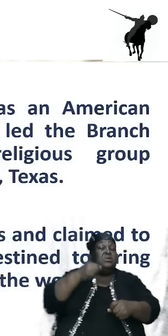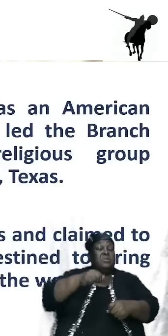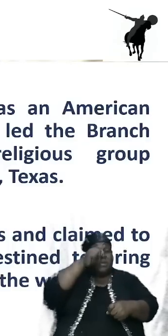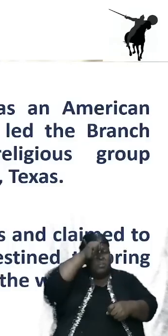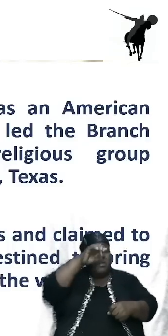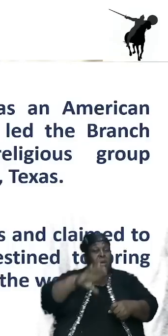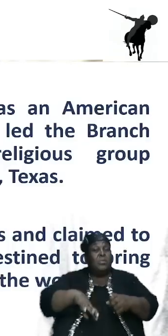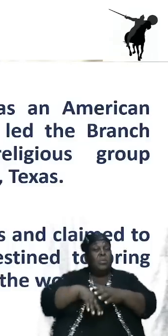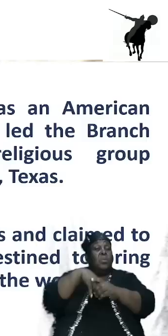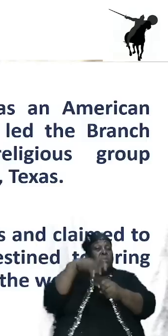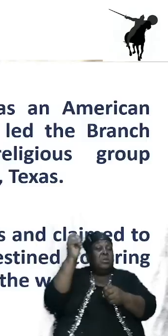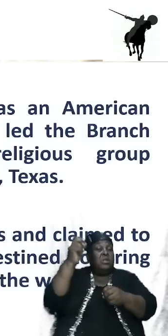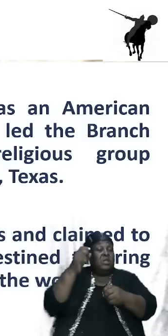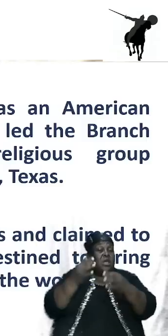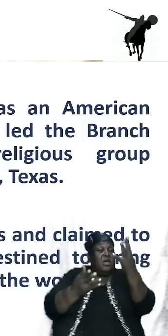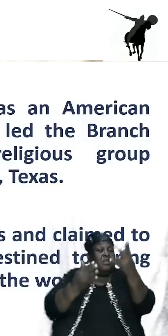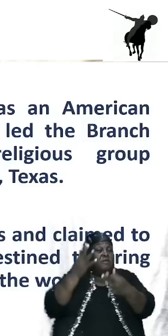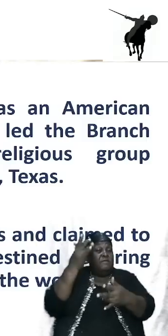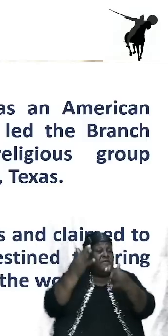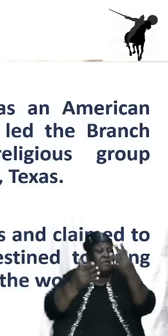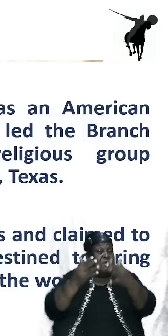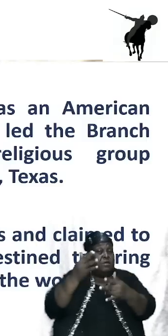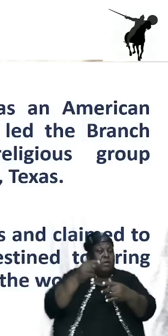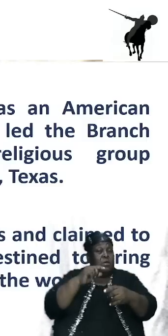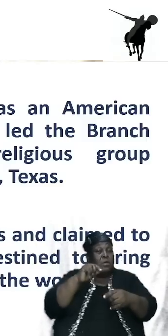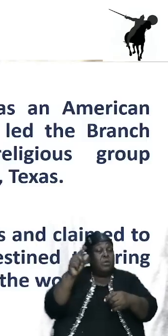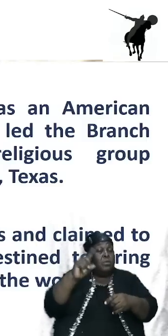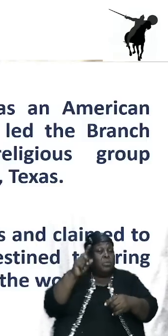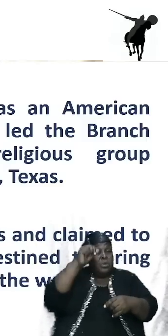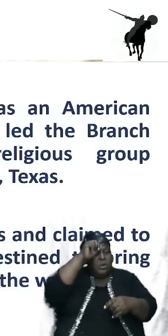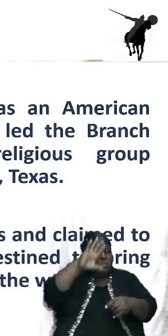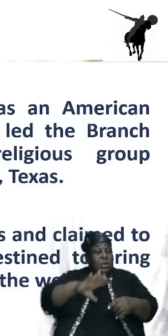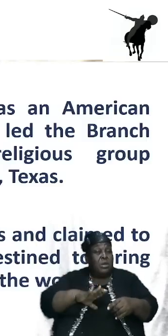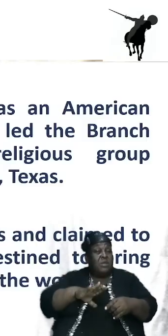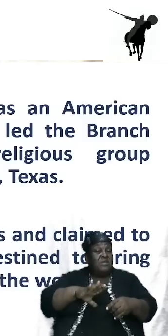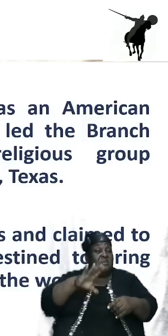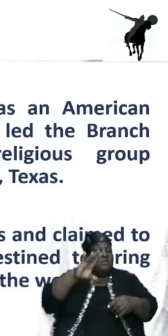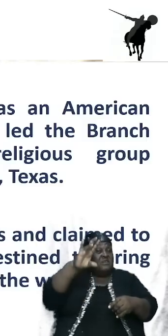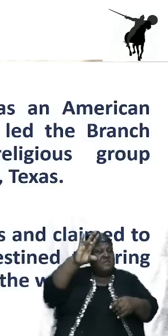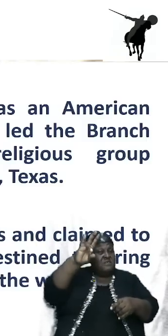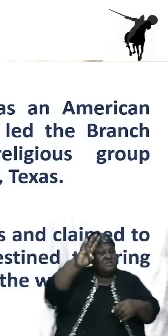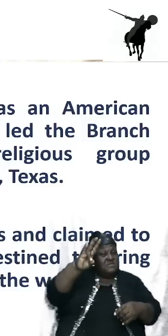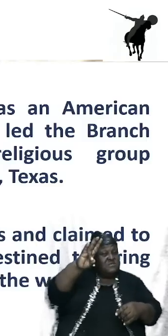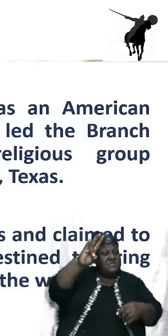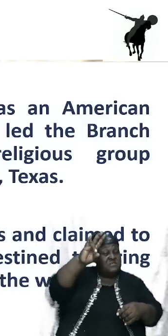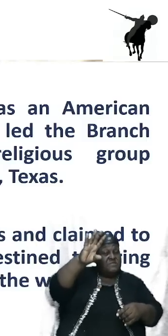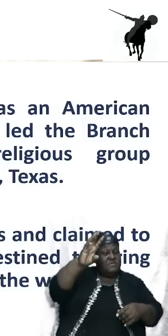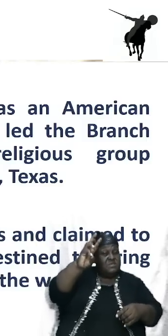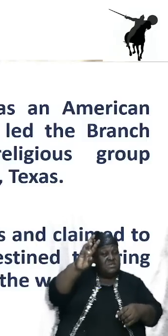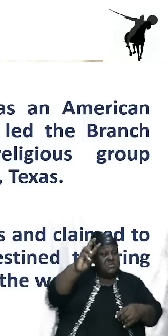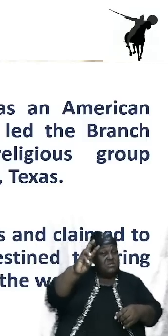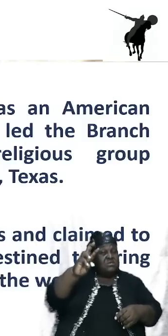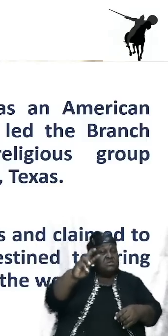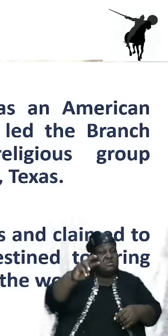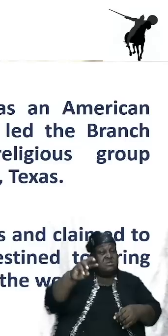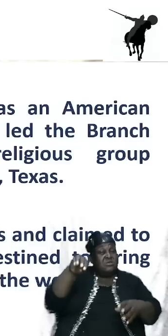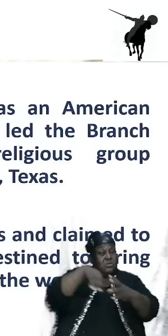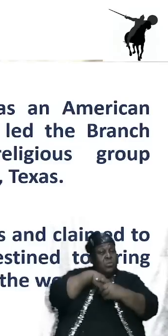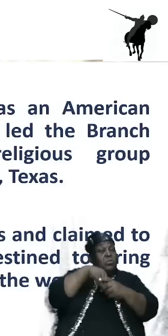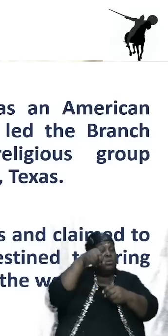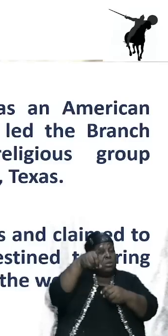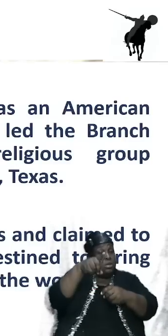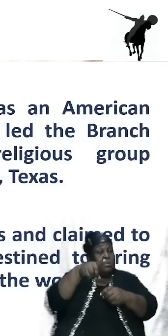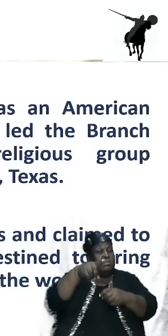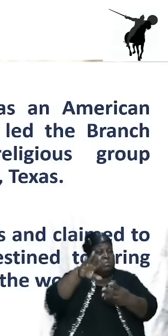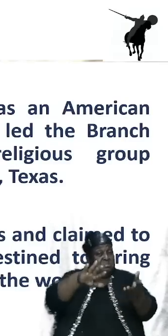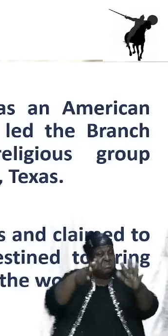And he said that a fire broke out where he was, and 76 people, including him and 25 children, died in the blaze. Amen.